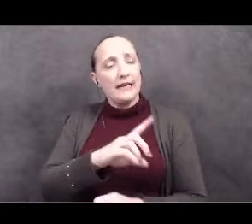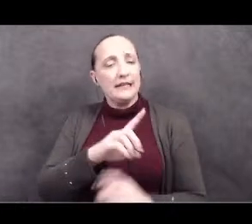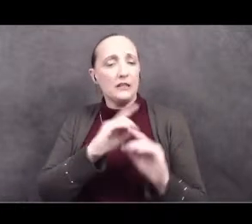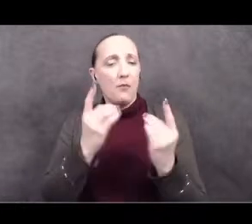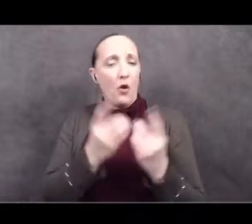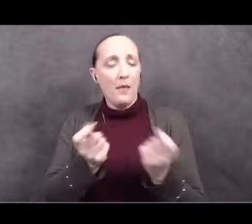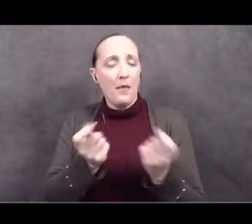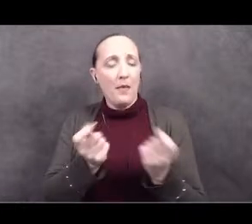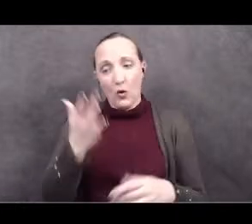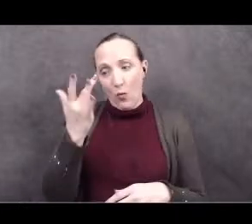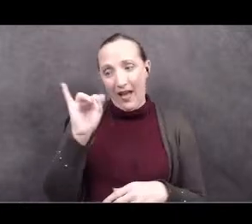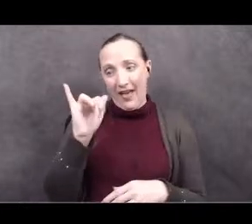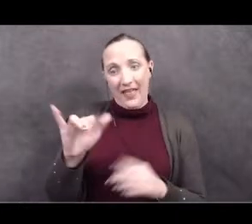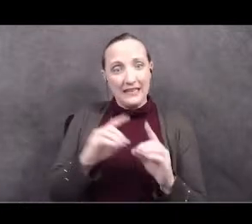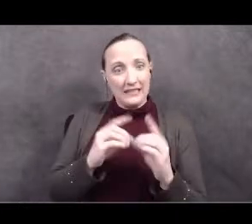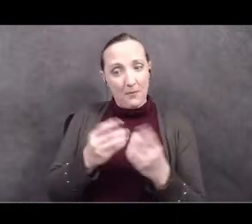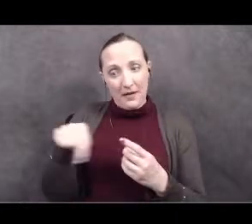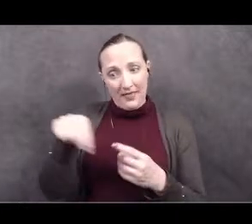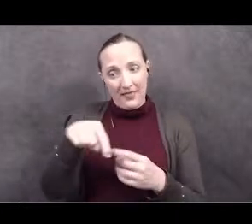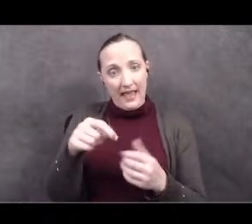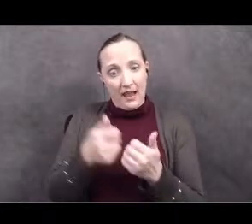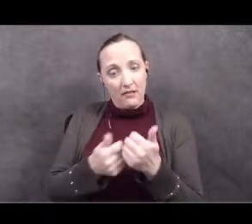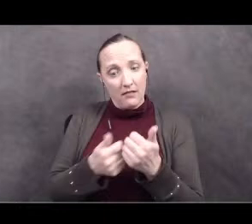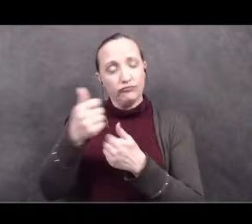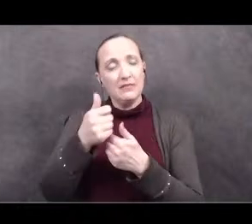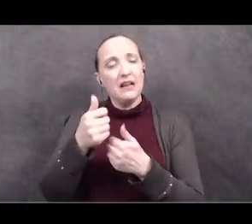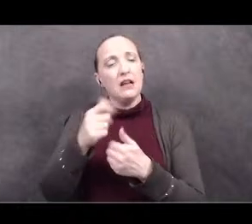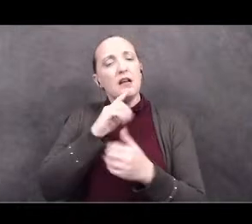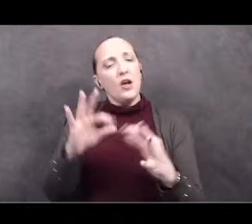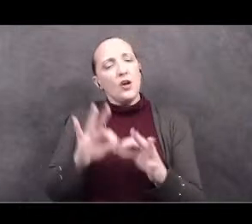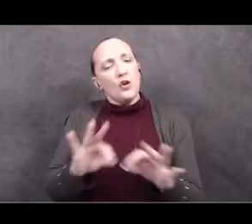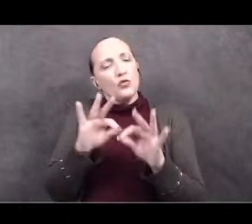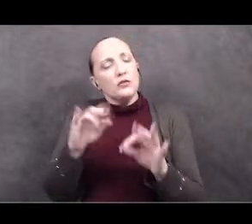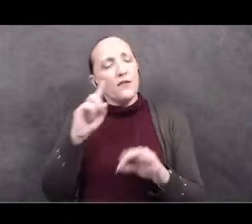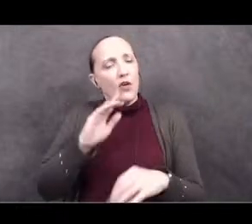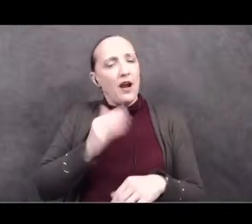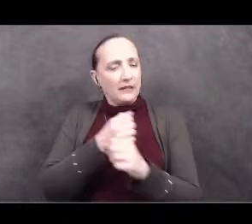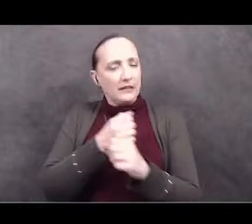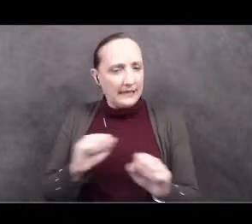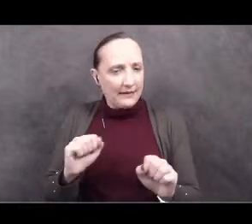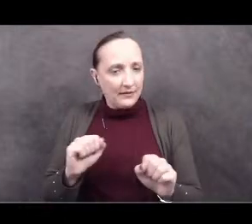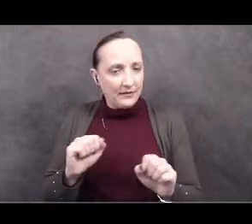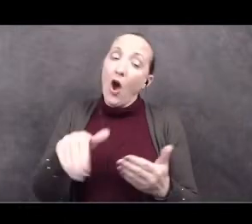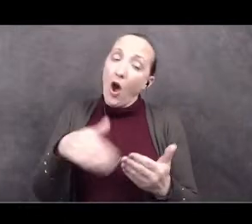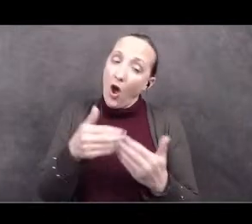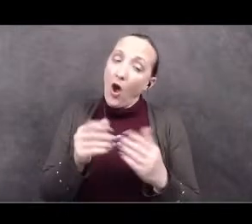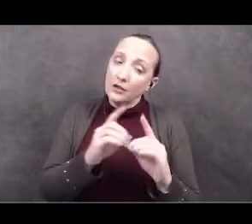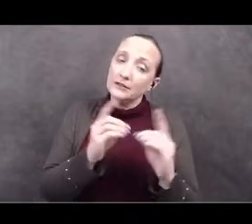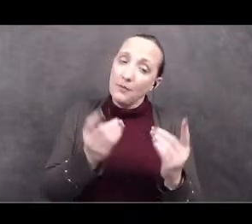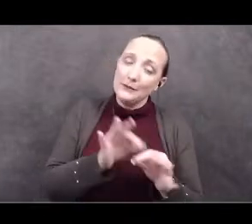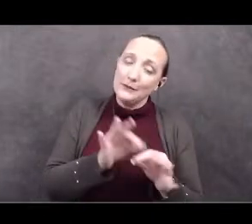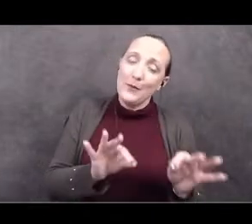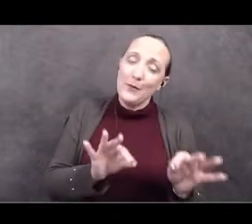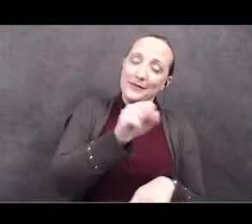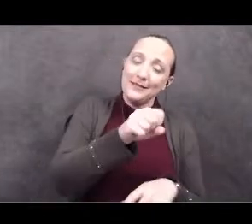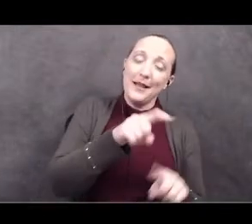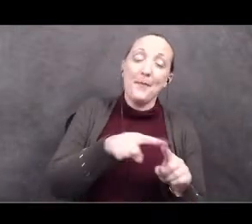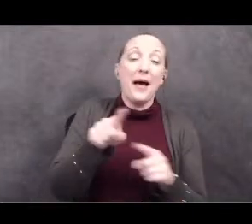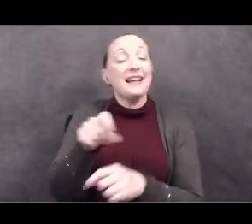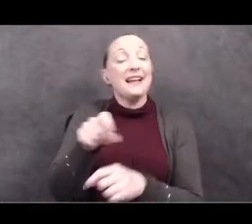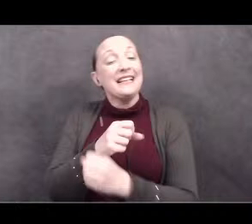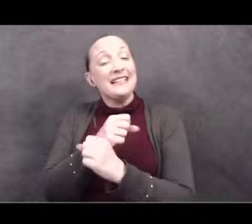are in charge of is crucial to the safety of our campuses all departments are important but the safety department is especially